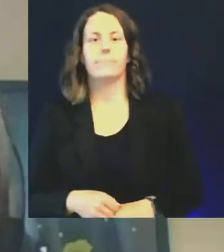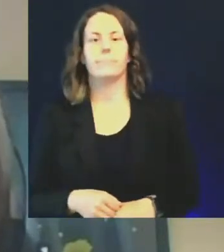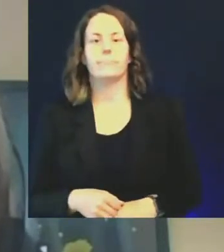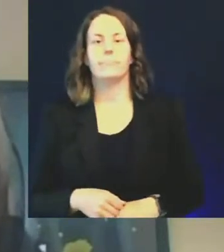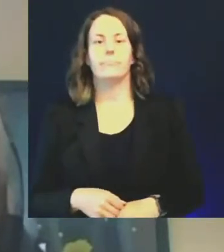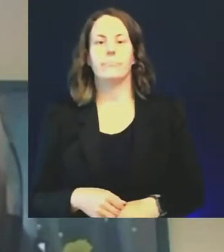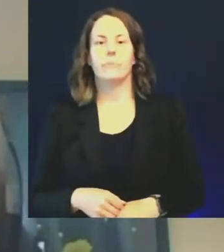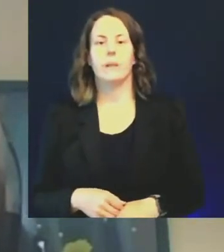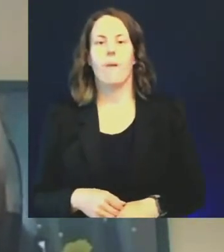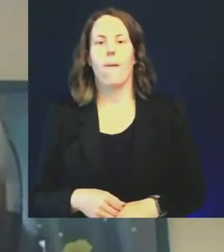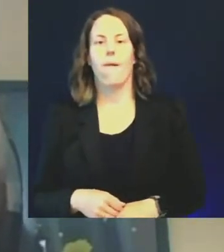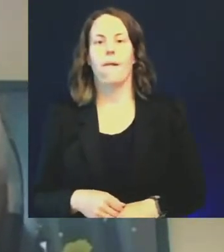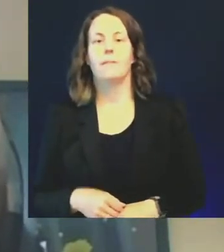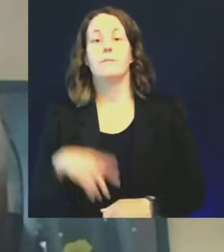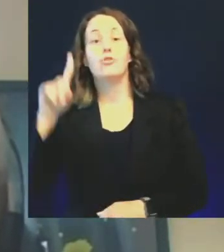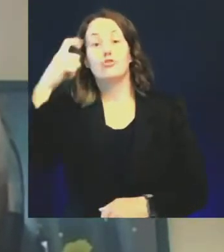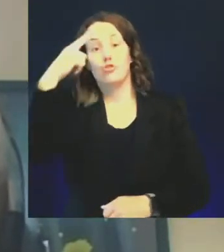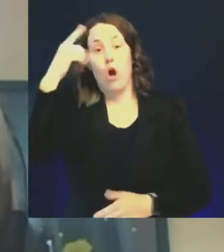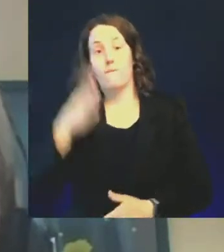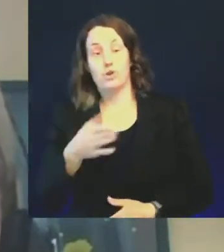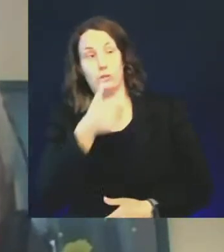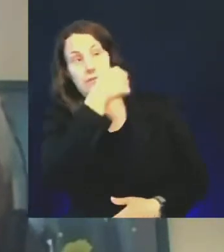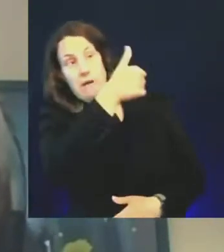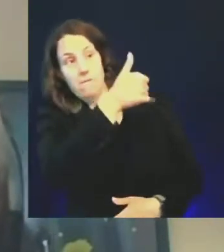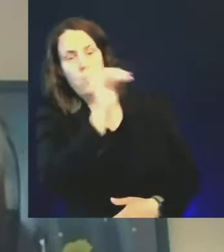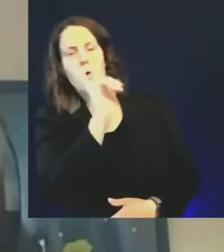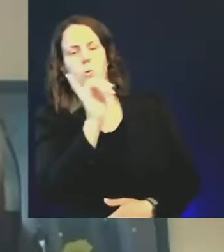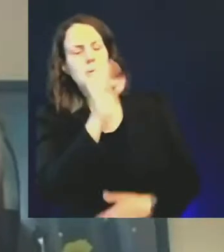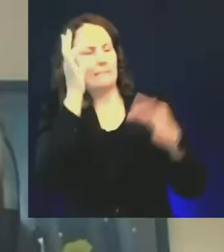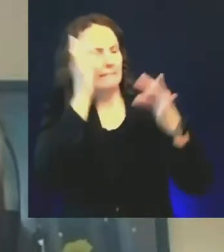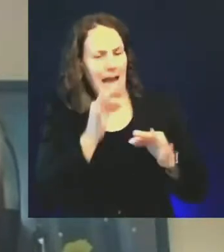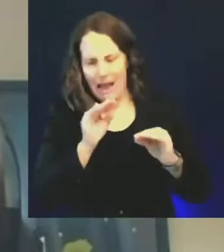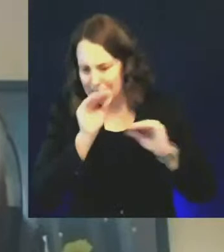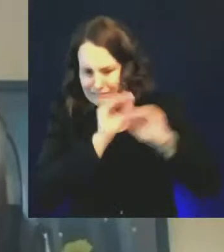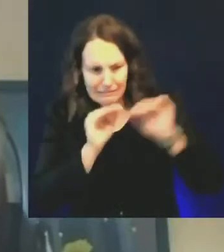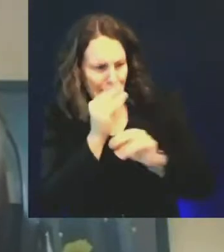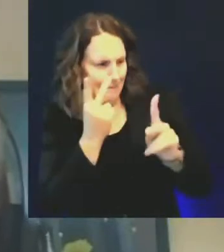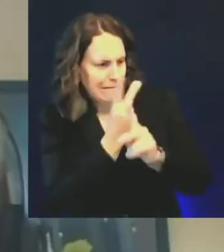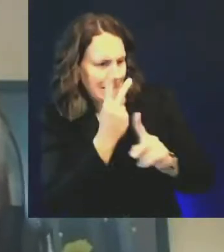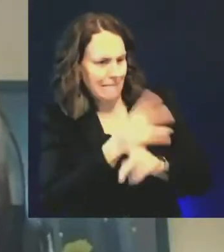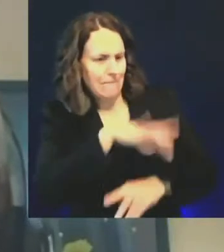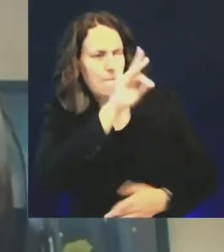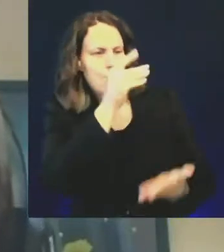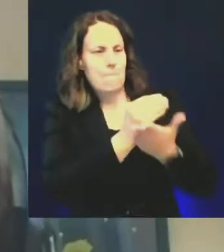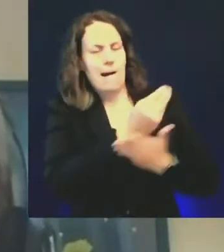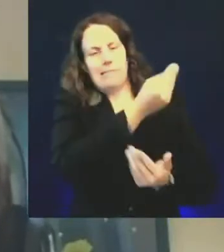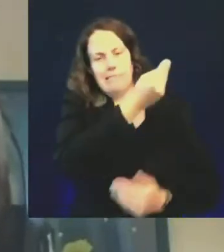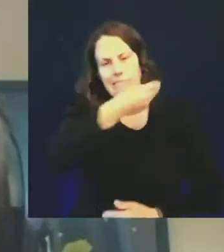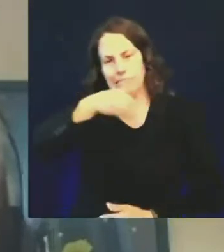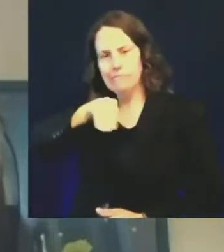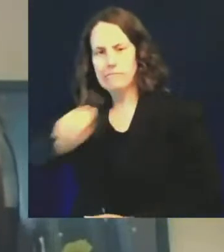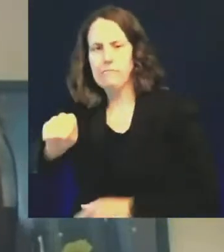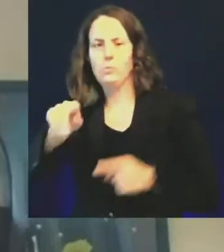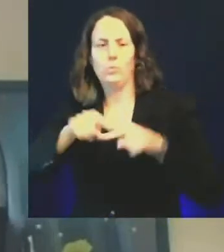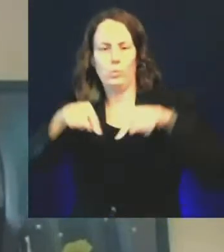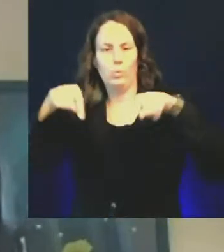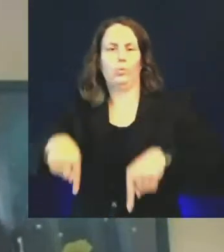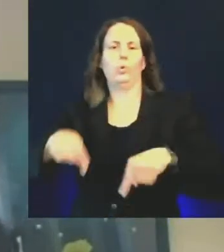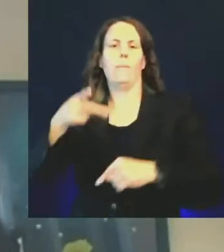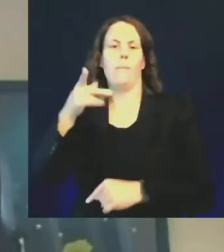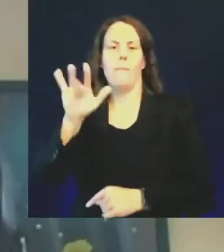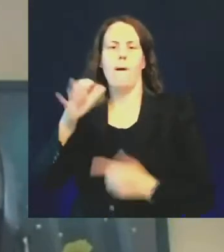state and in dollars granted to local and tribal health departments to support their efforts at the local